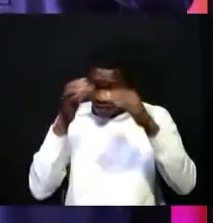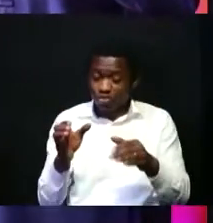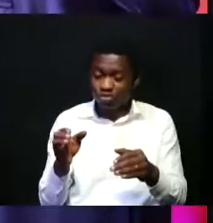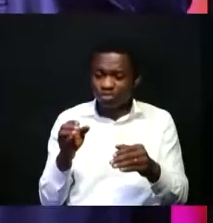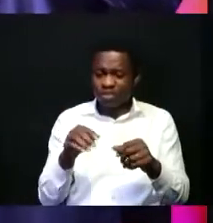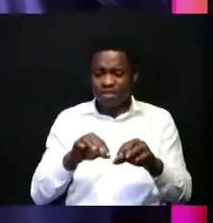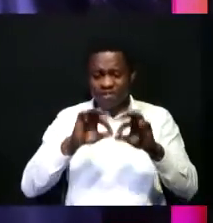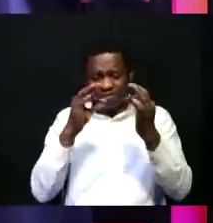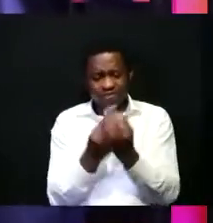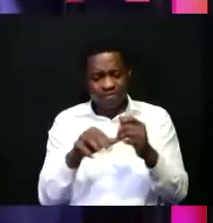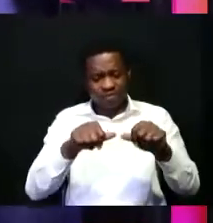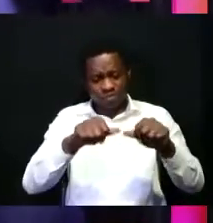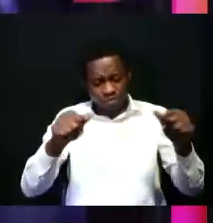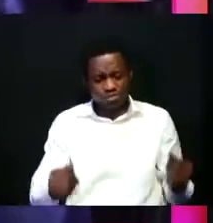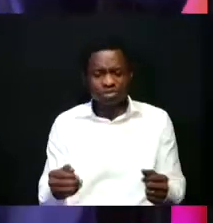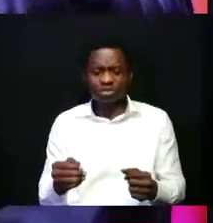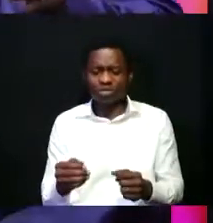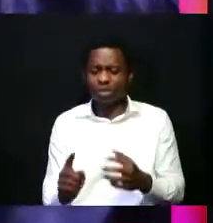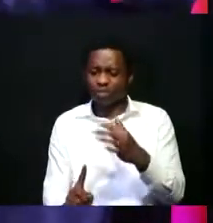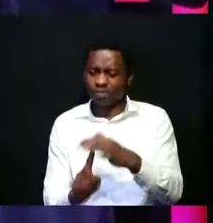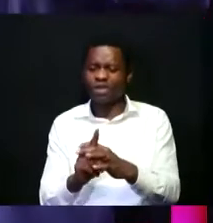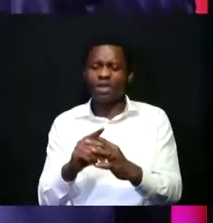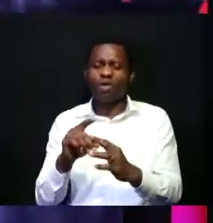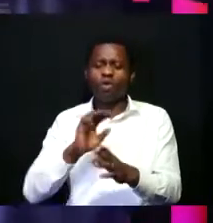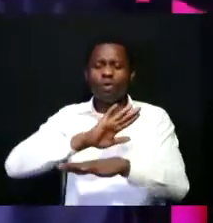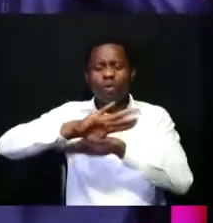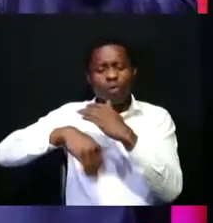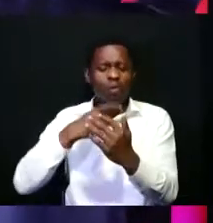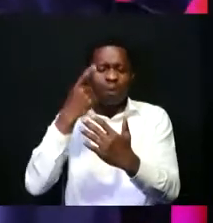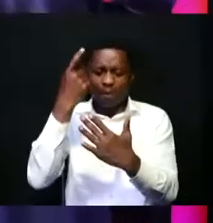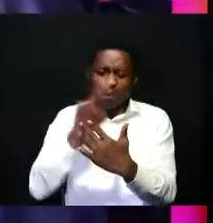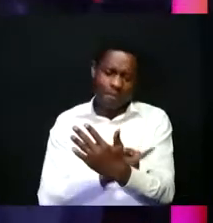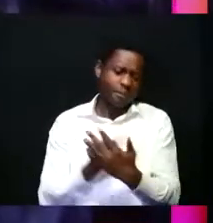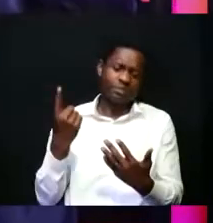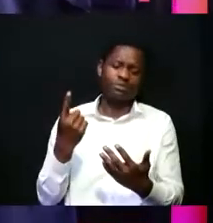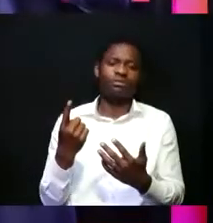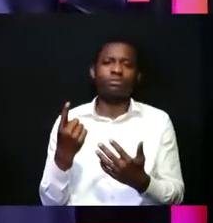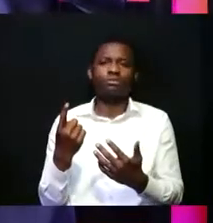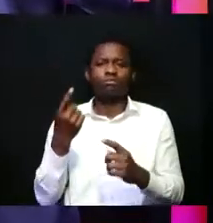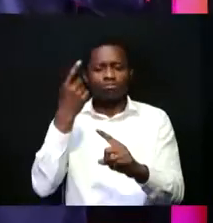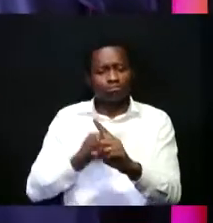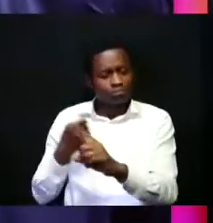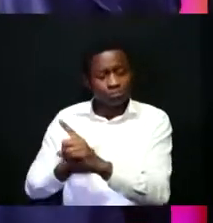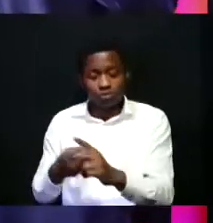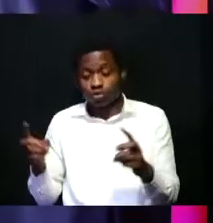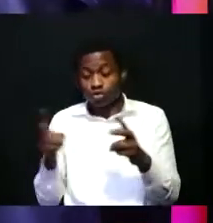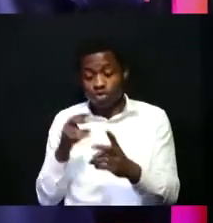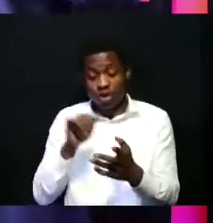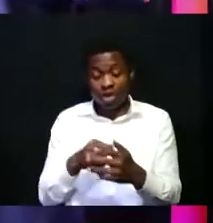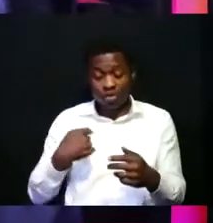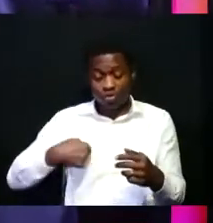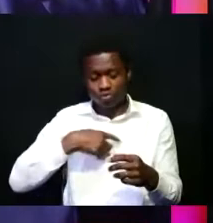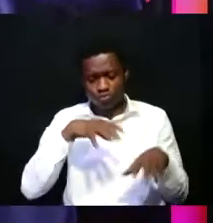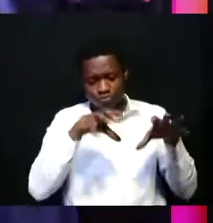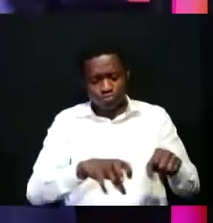to be raised in home the whole of this month. Because when we possess the homes,